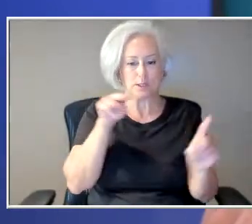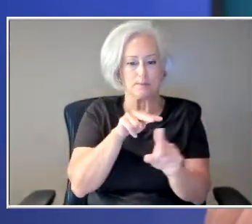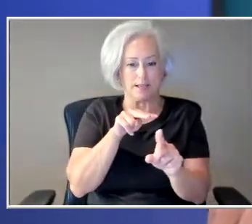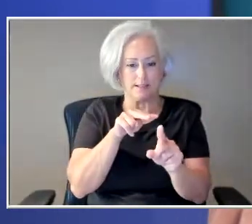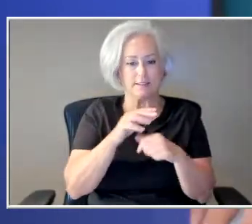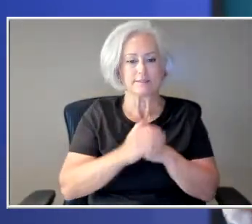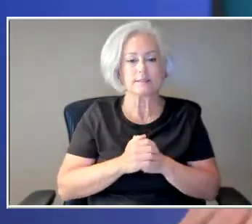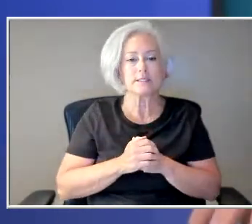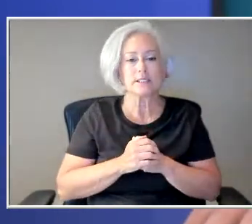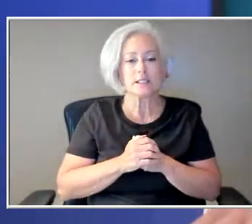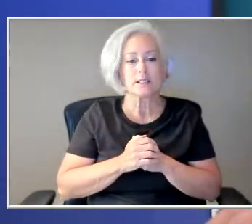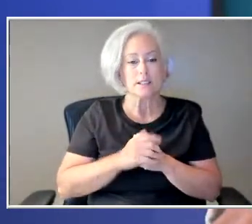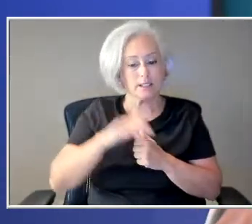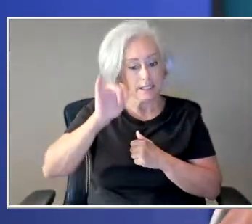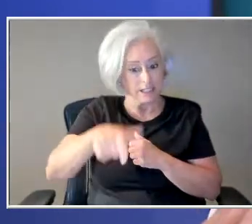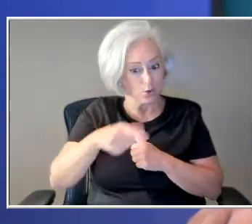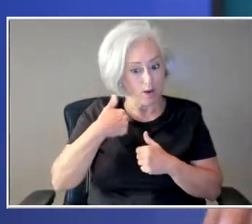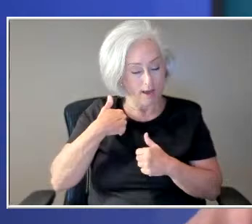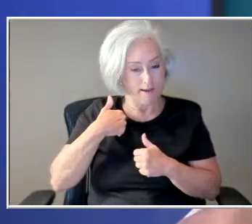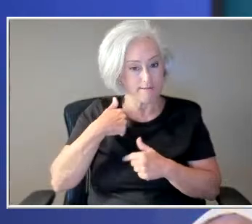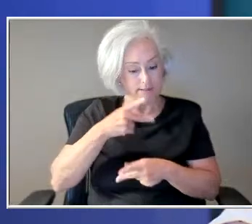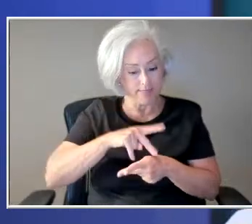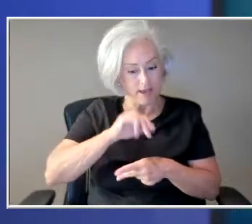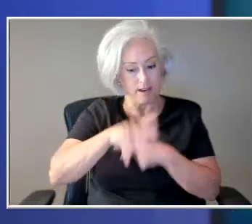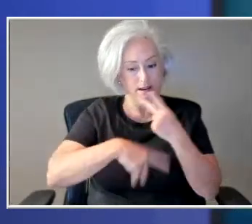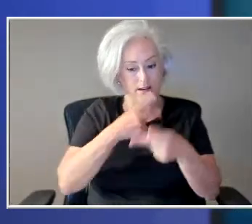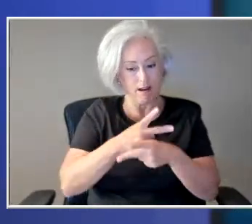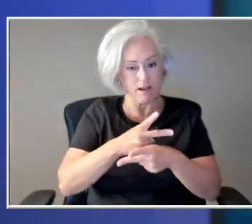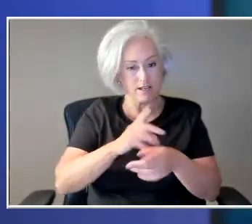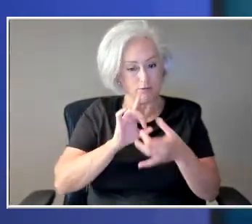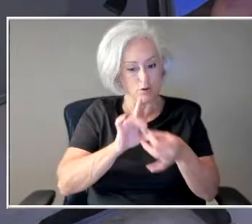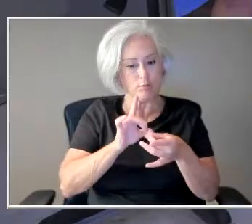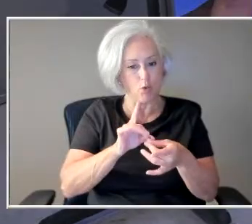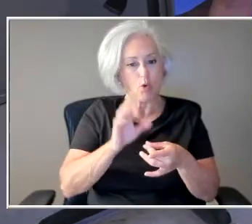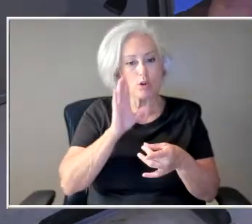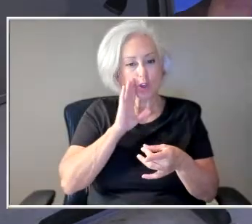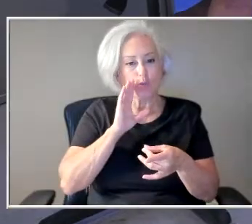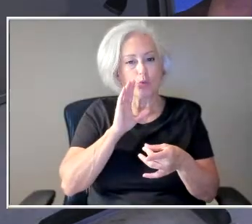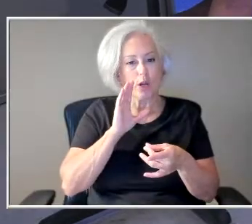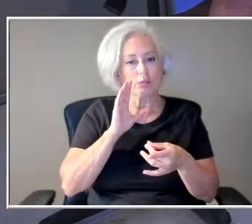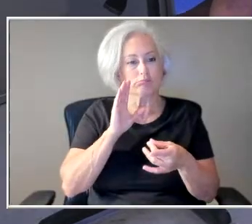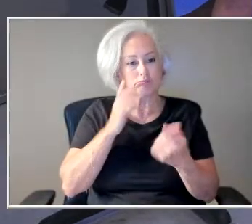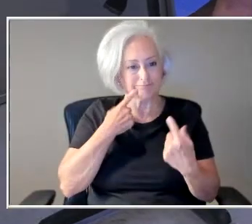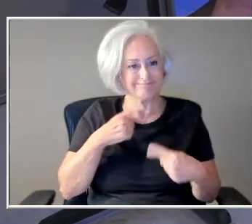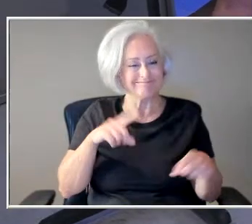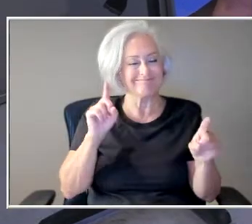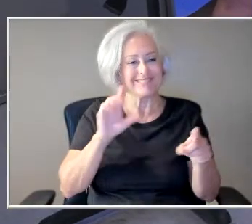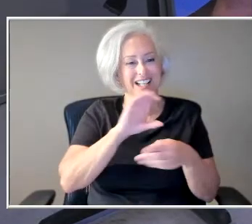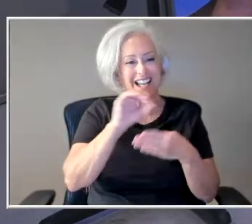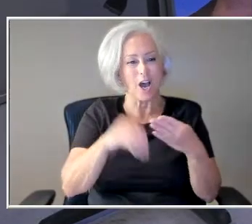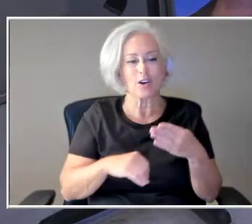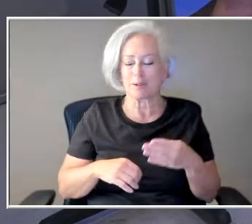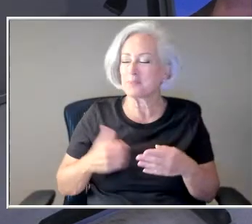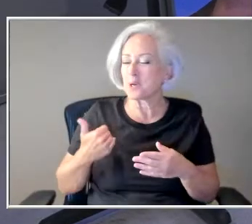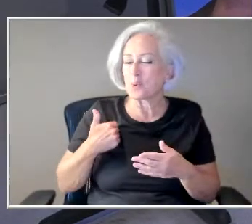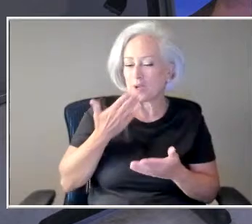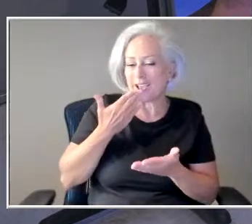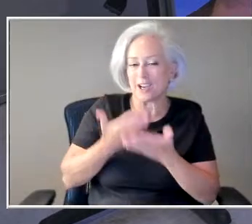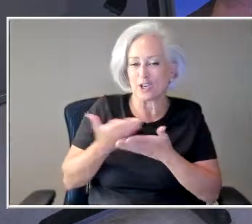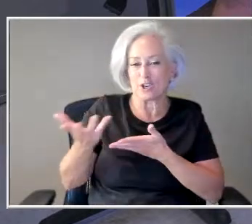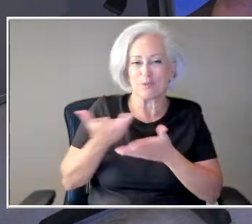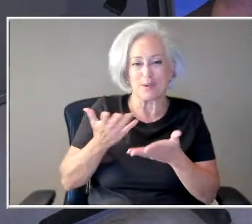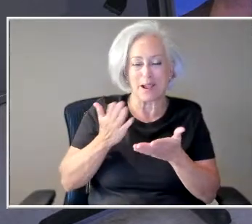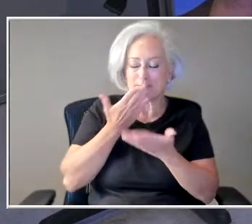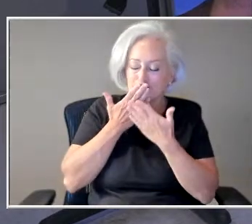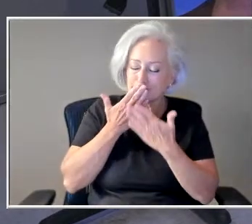of rapport, I think you will optimize your outcome. And we did have that rapport, and I'm so thankful for you and your team. Oh, thank